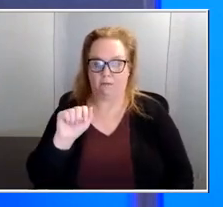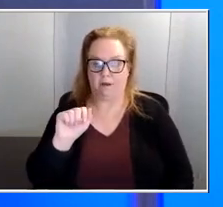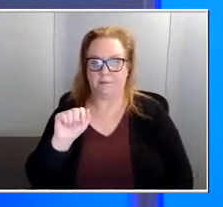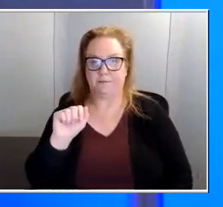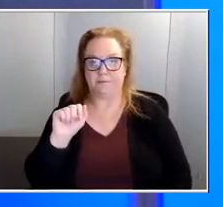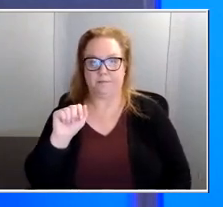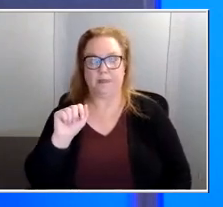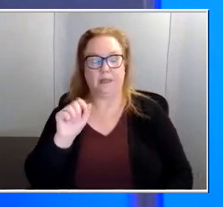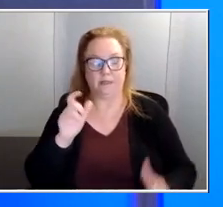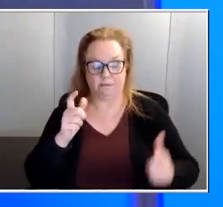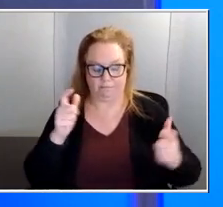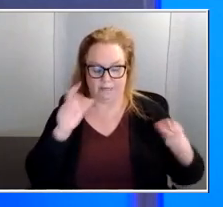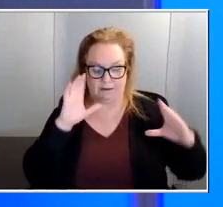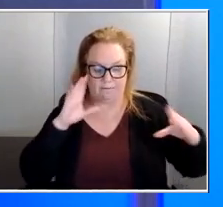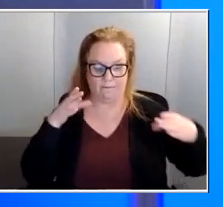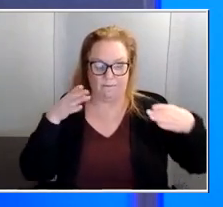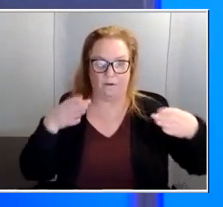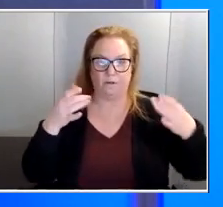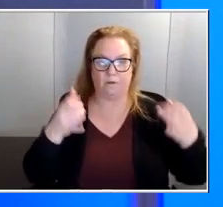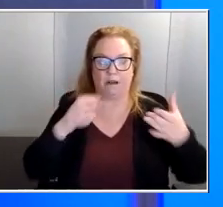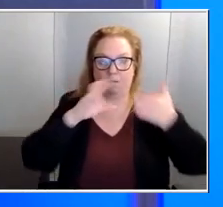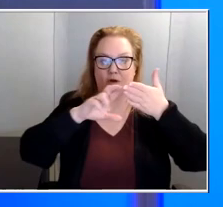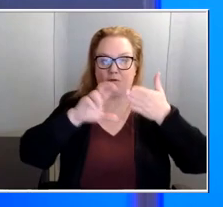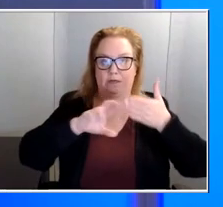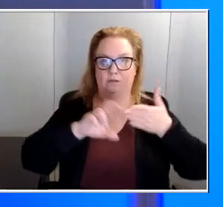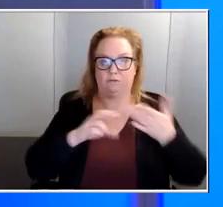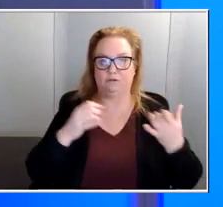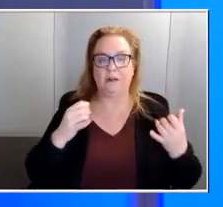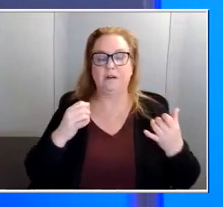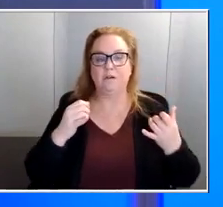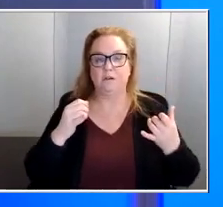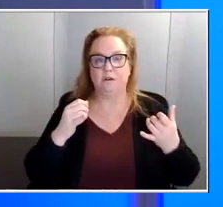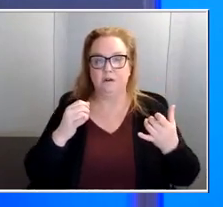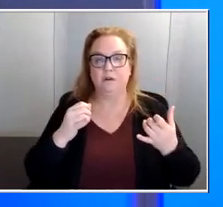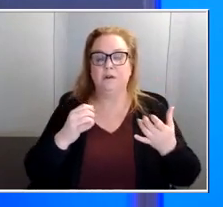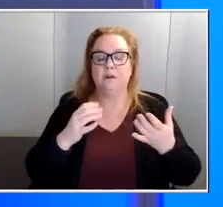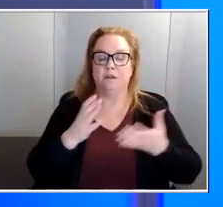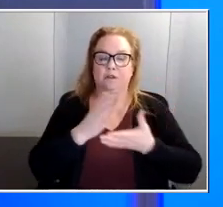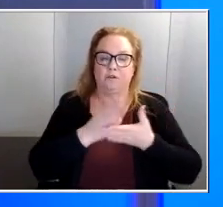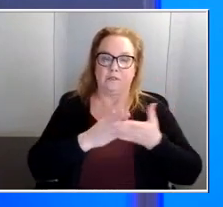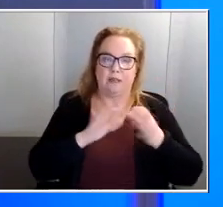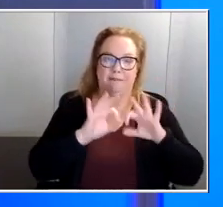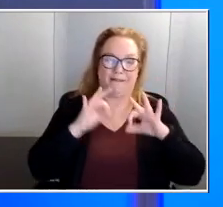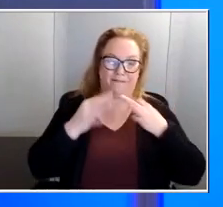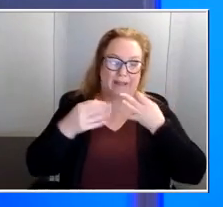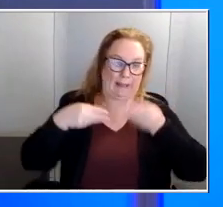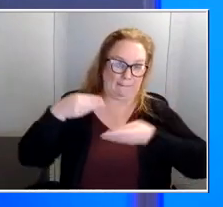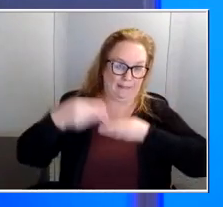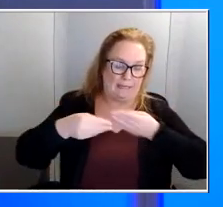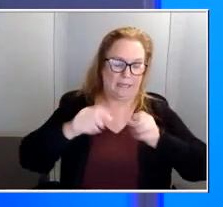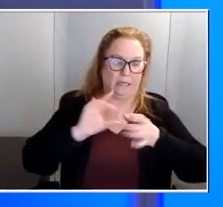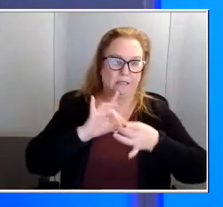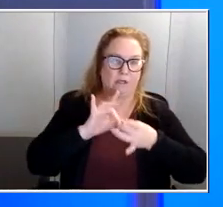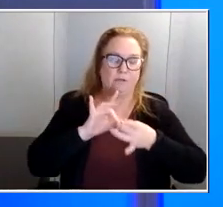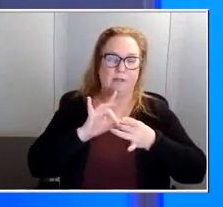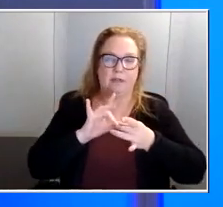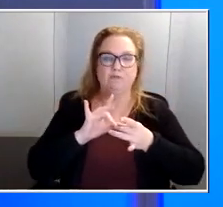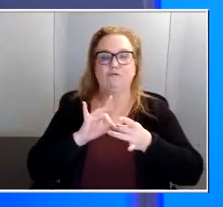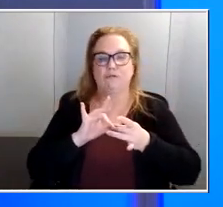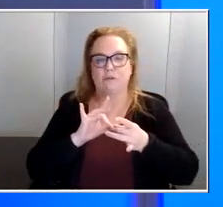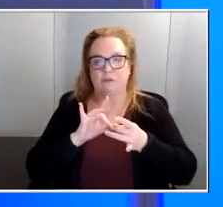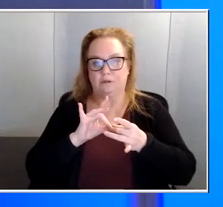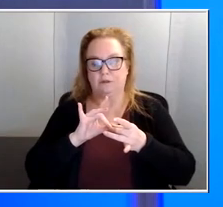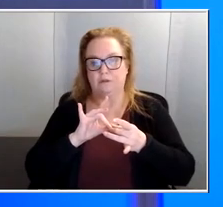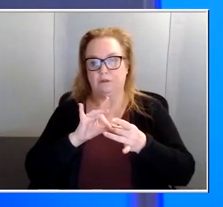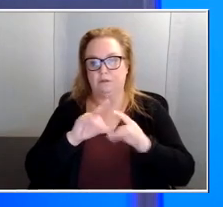great focus in our research efforts. There are some familial or family associated cases,